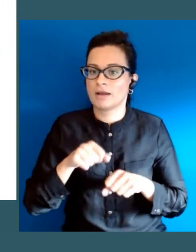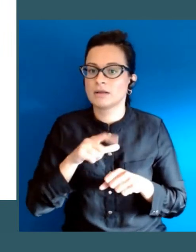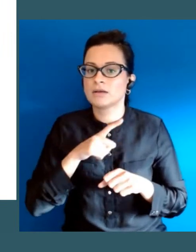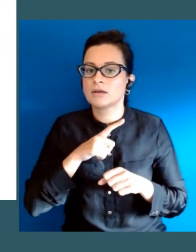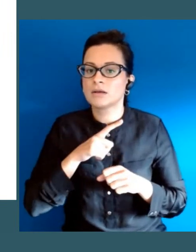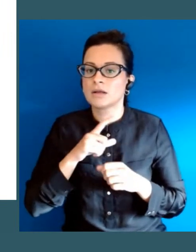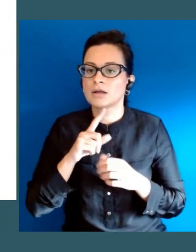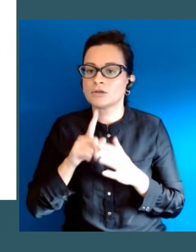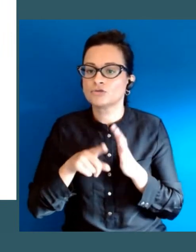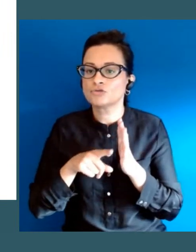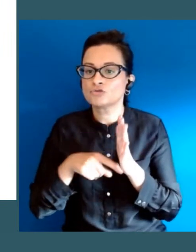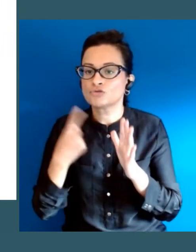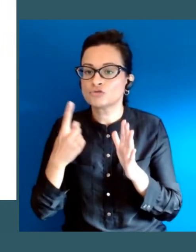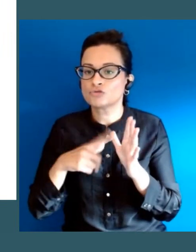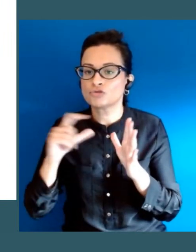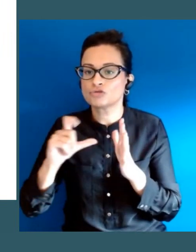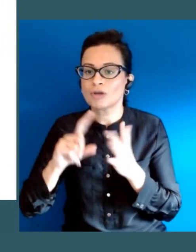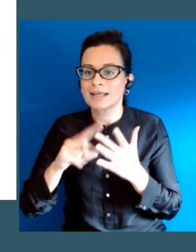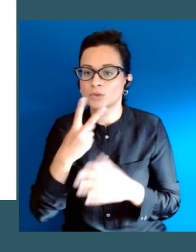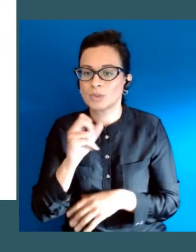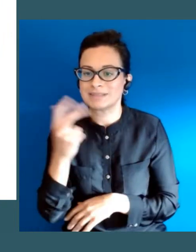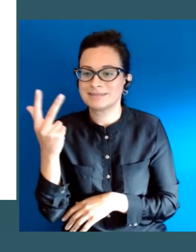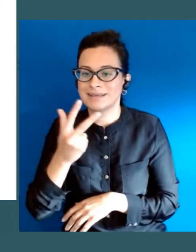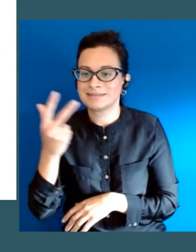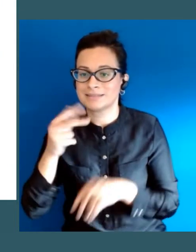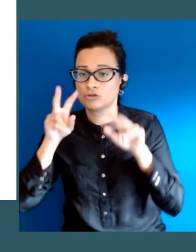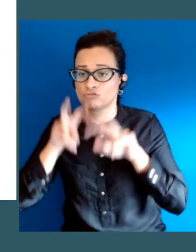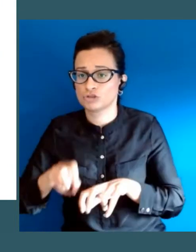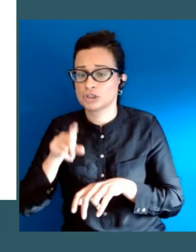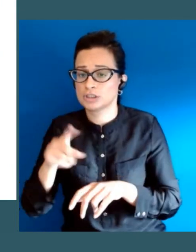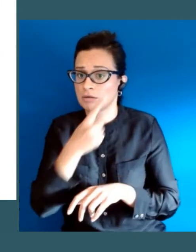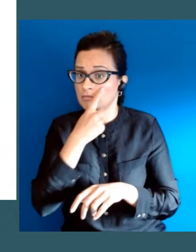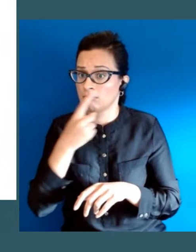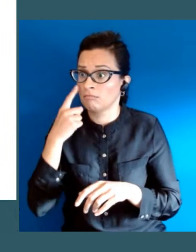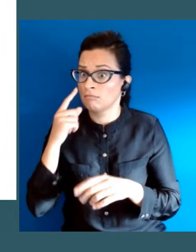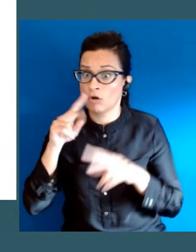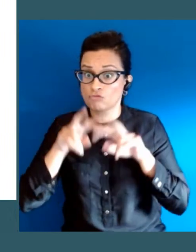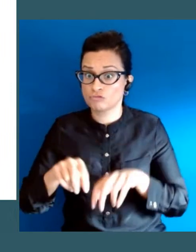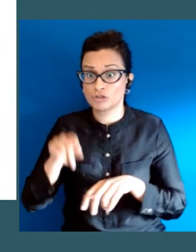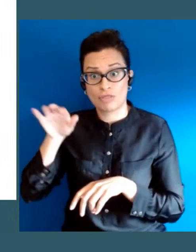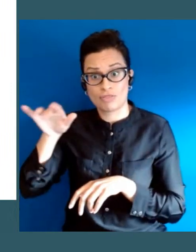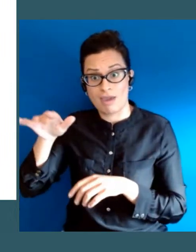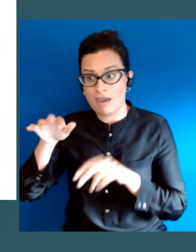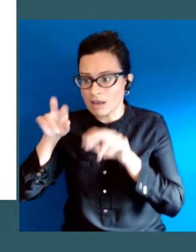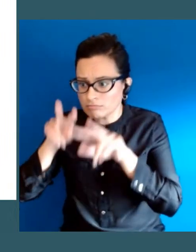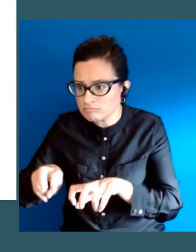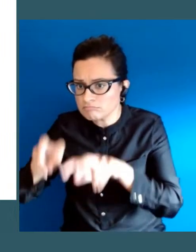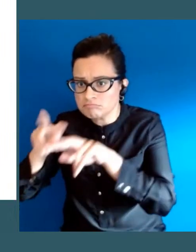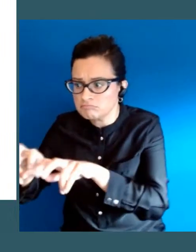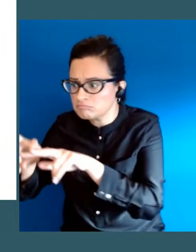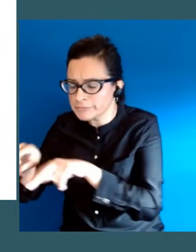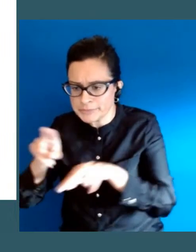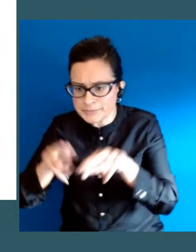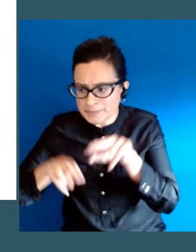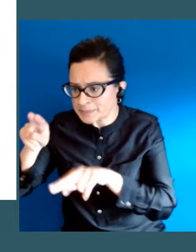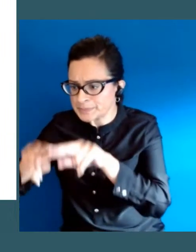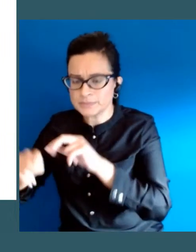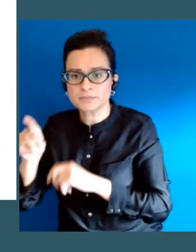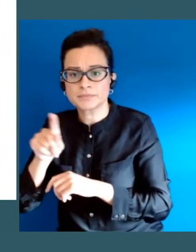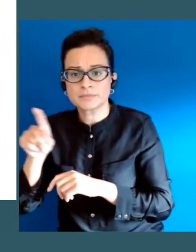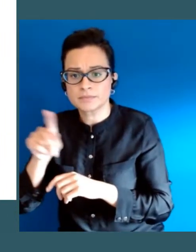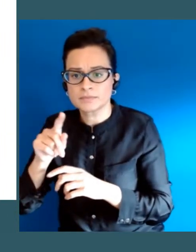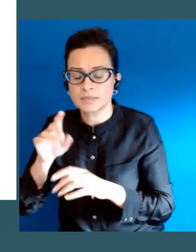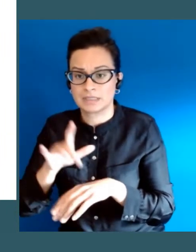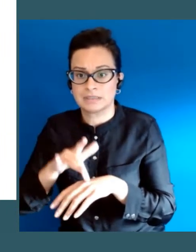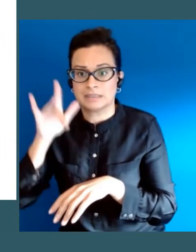2018. The researchers there were evaluating the sensitization